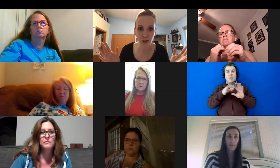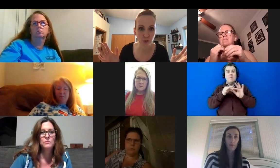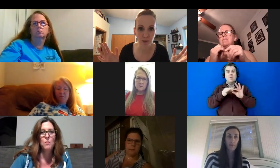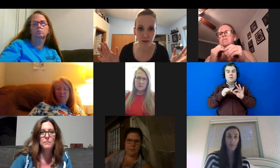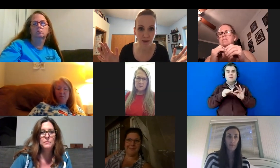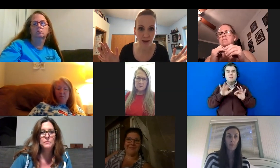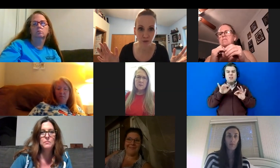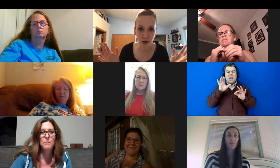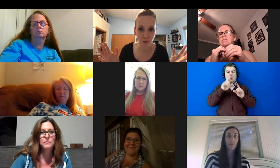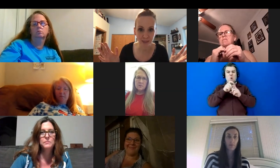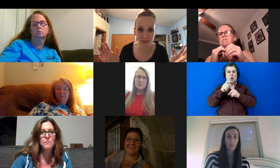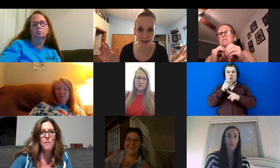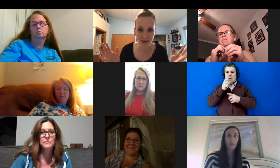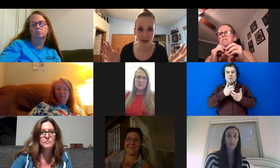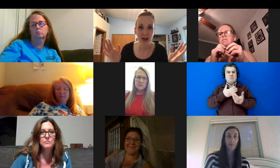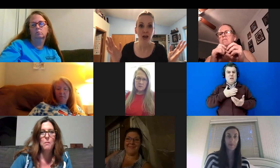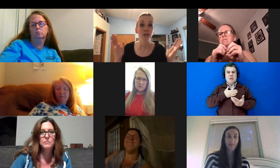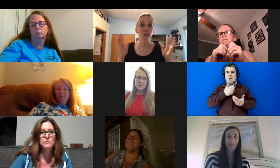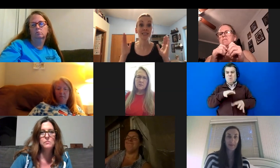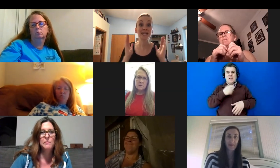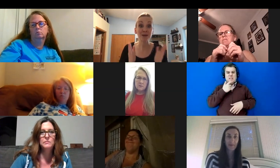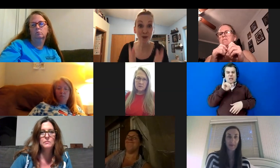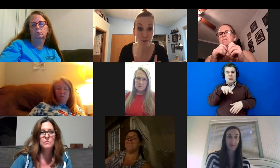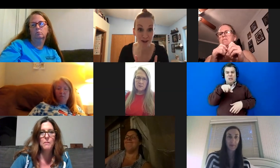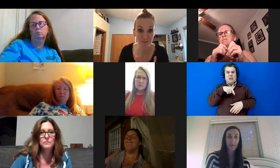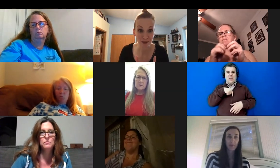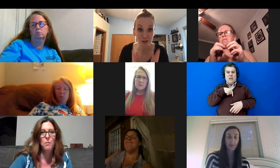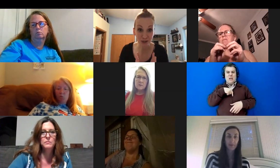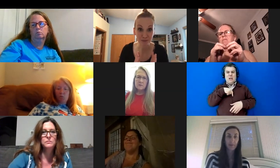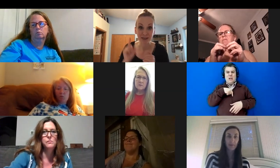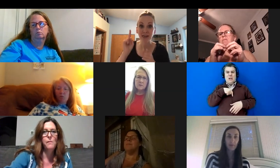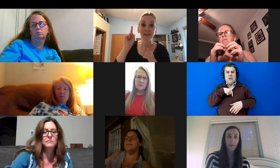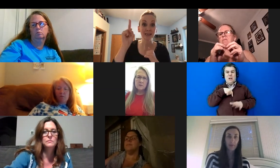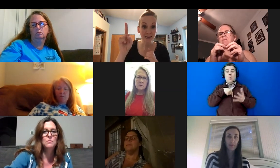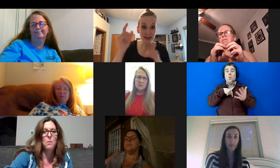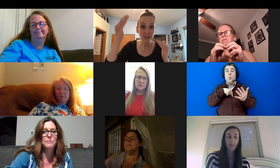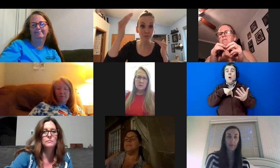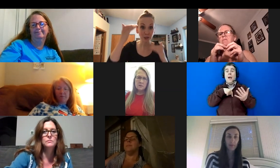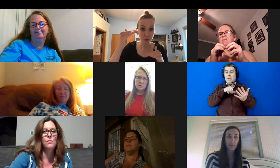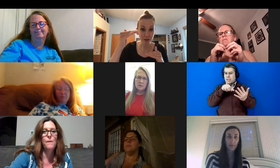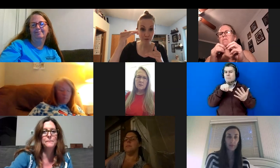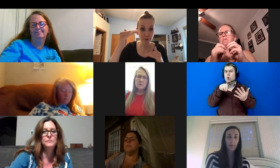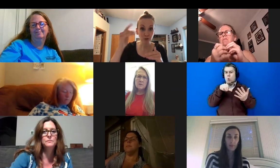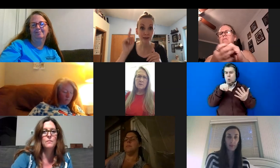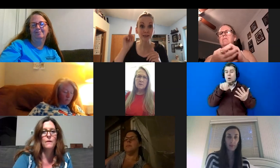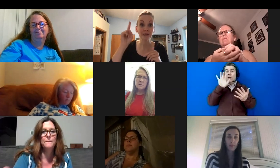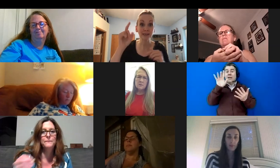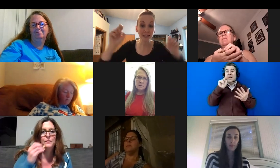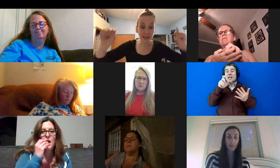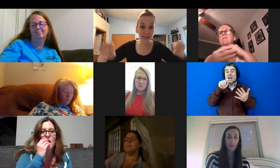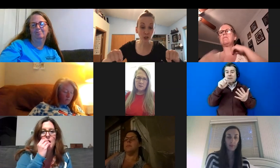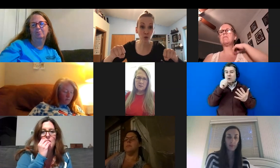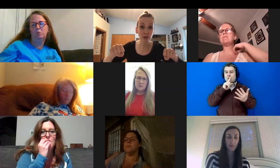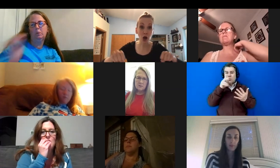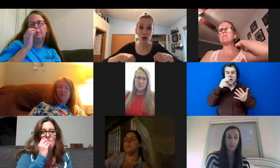wording is so not me. I do not want to say that. Just keep going. Trust me. Click next, make sure the info is right, click